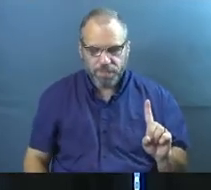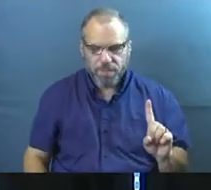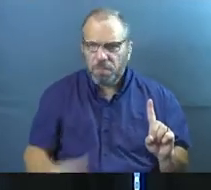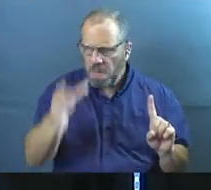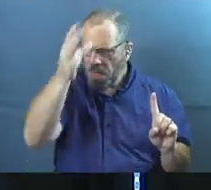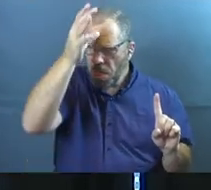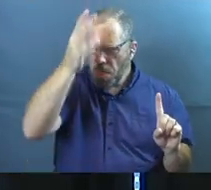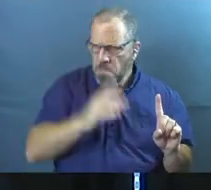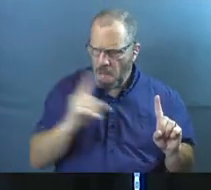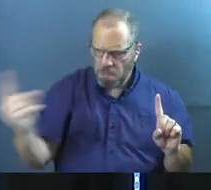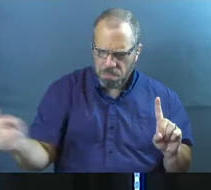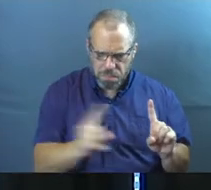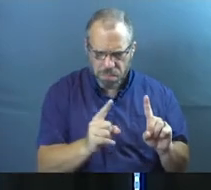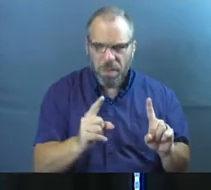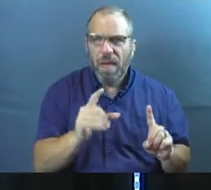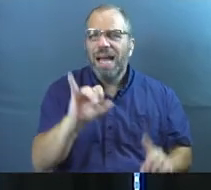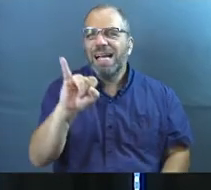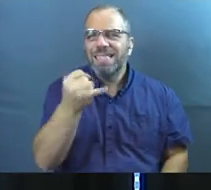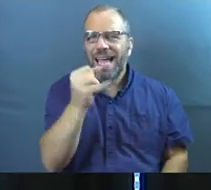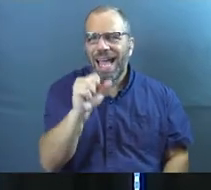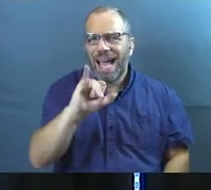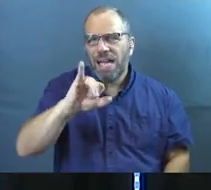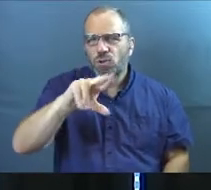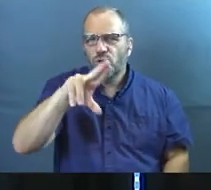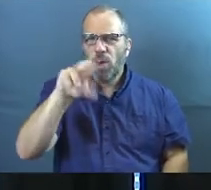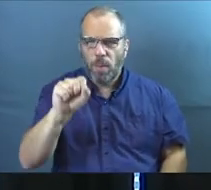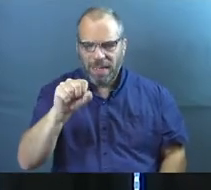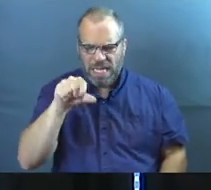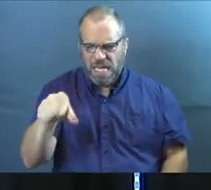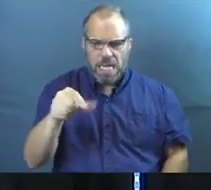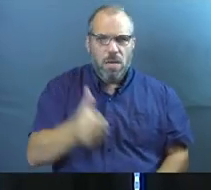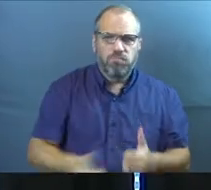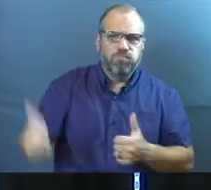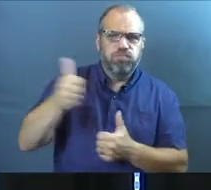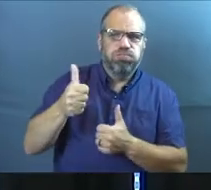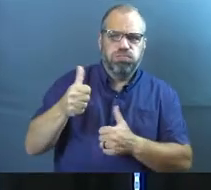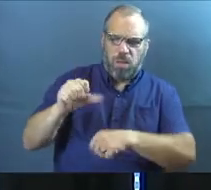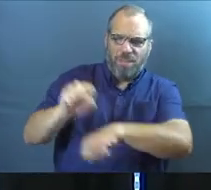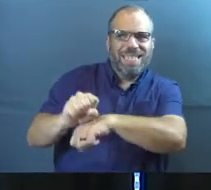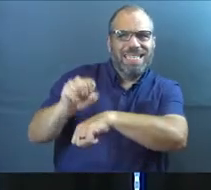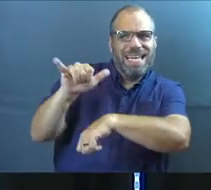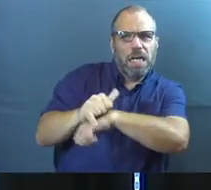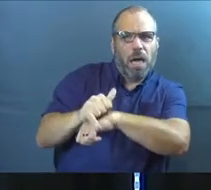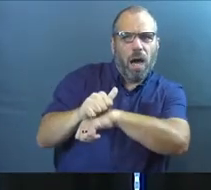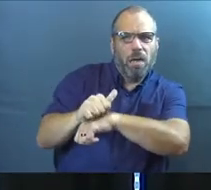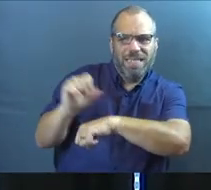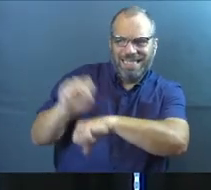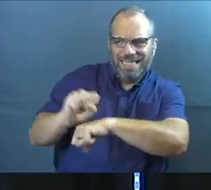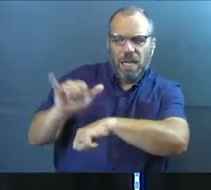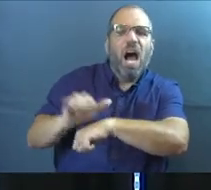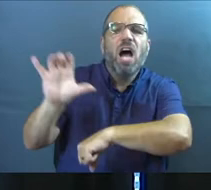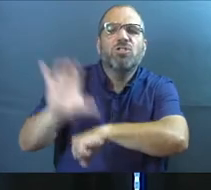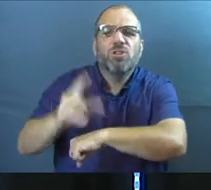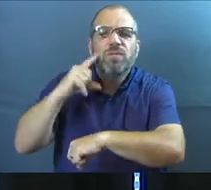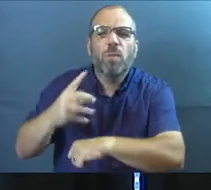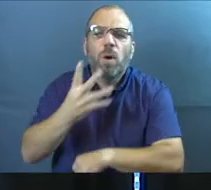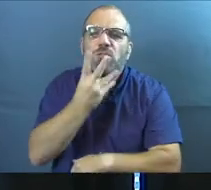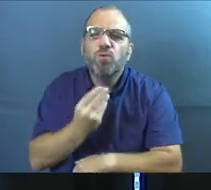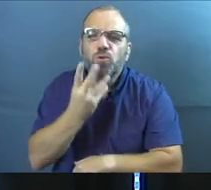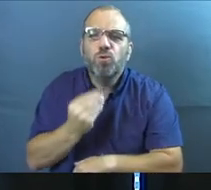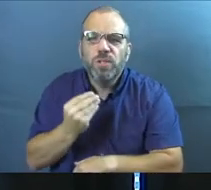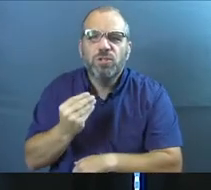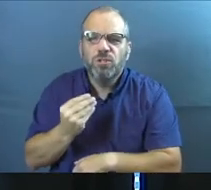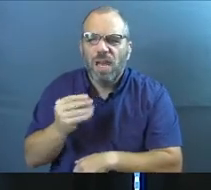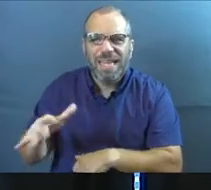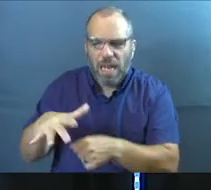there's a man who comes to him named Jairus. And Jairus is the head of a local synagogue, kind of the church for the Jewish people at that time, the